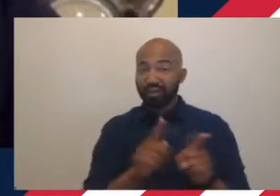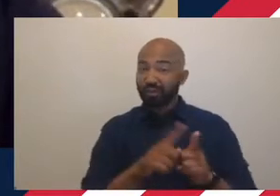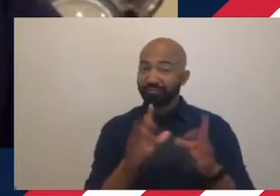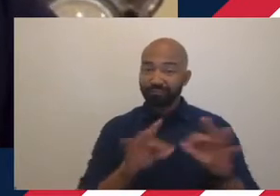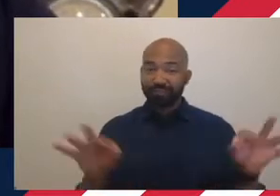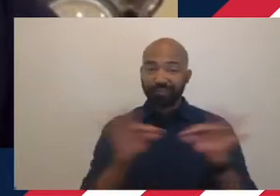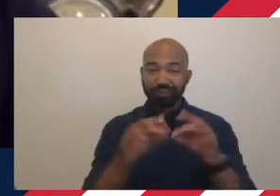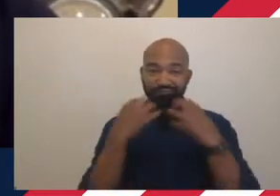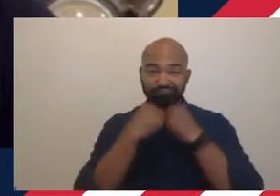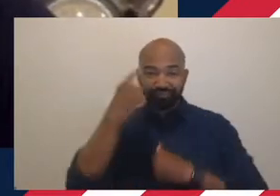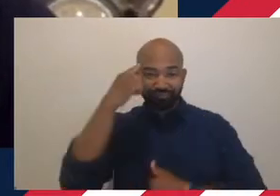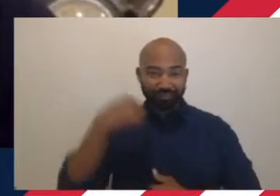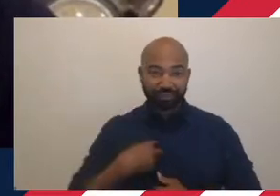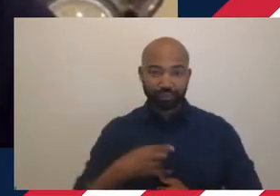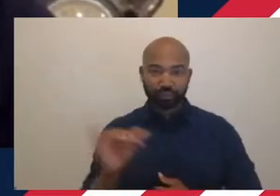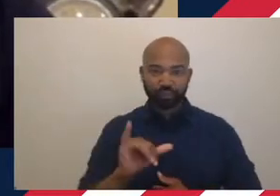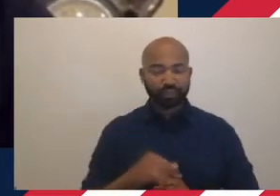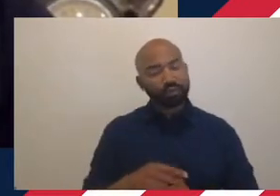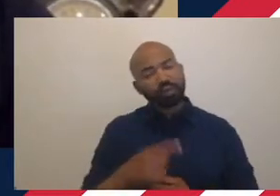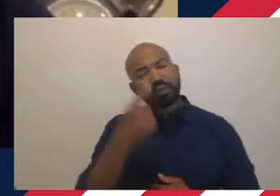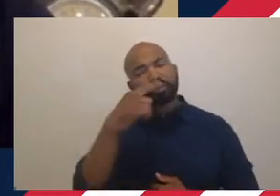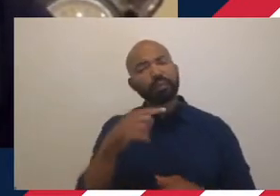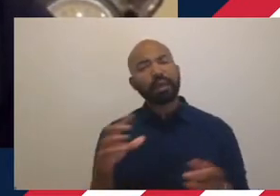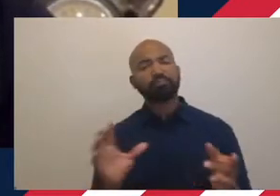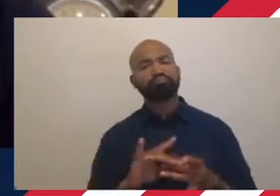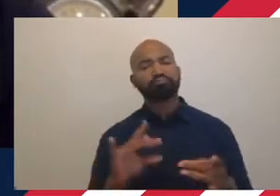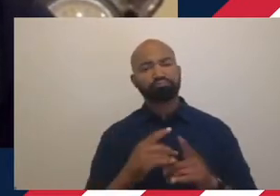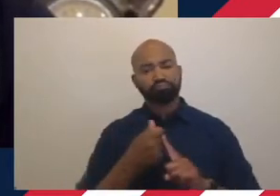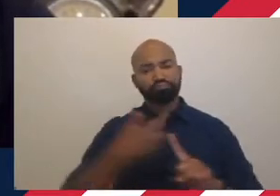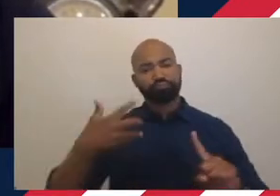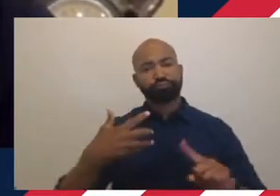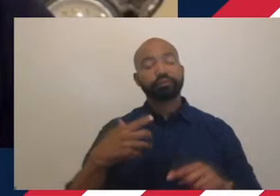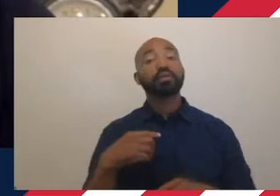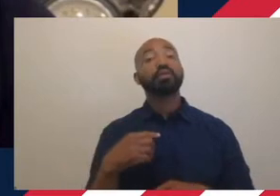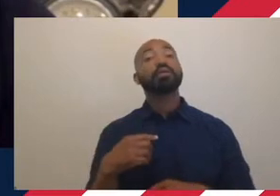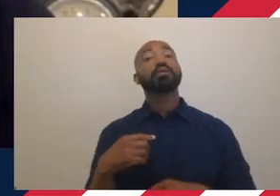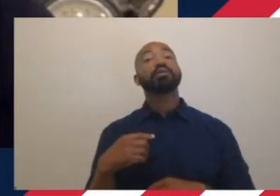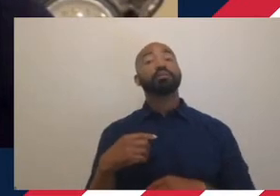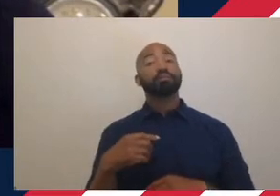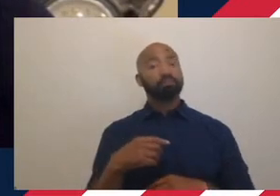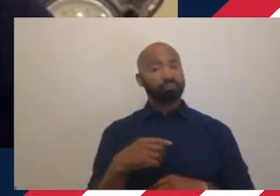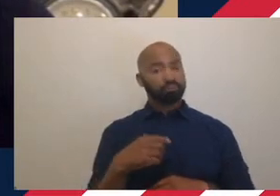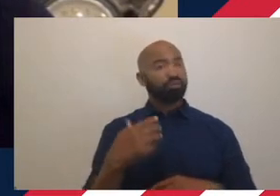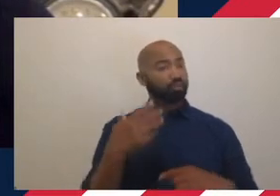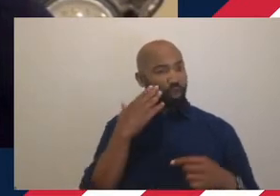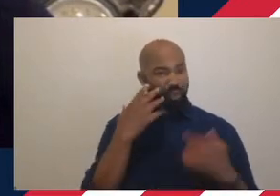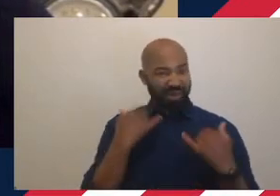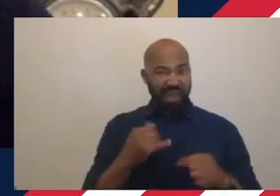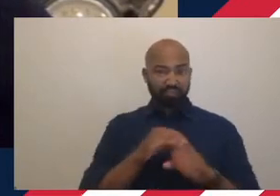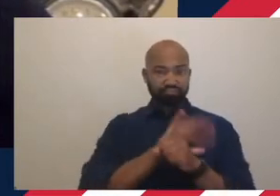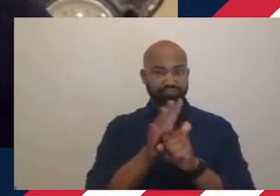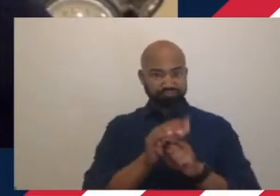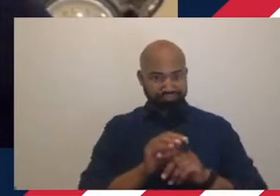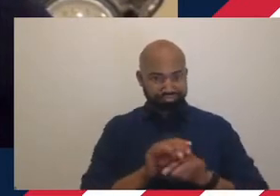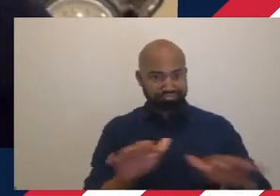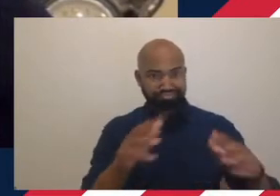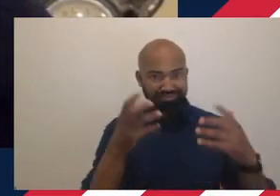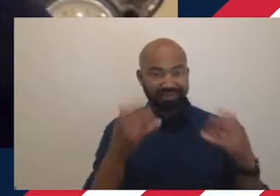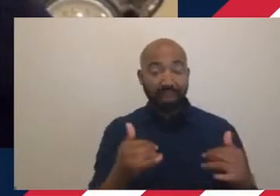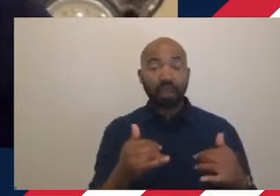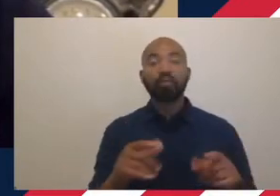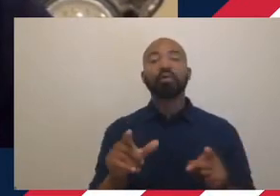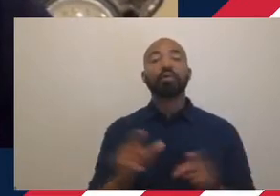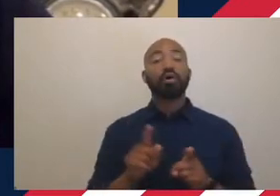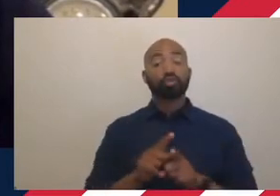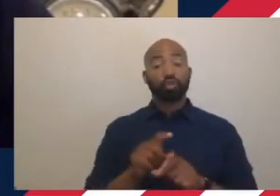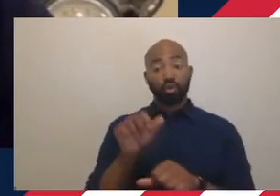Can you speak a little bit about, under the current pandemic and the reality that workers and